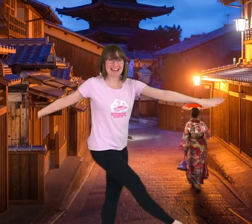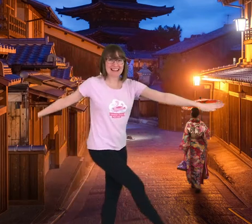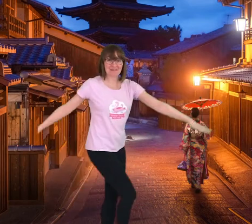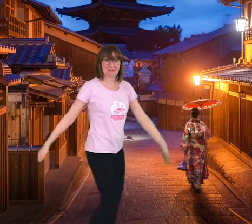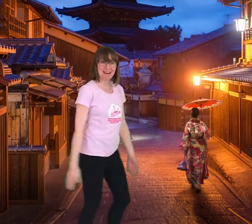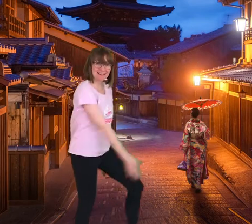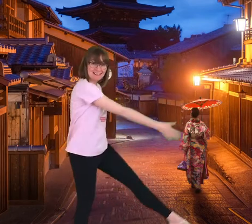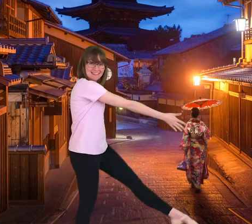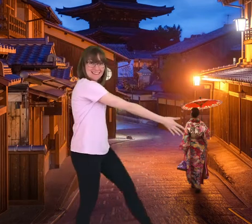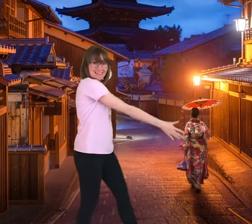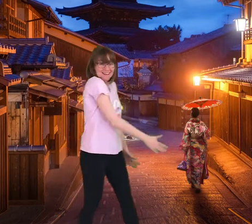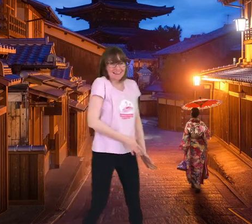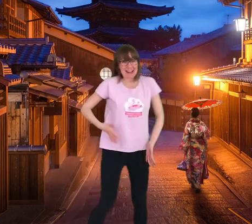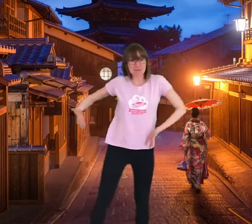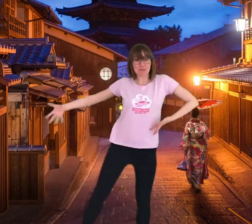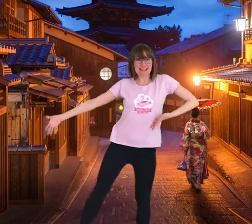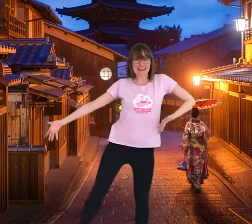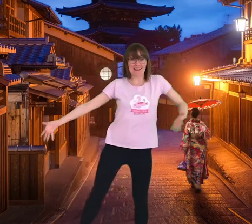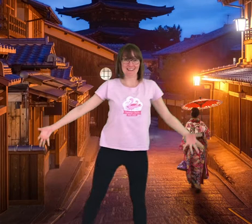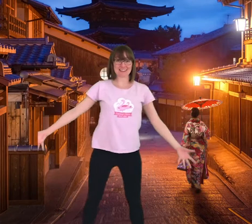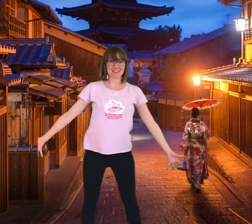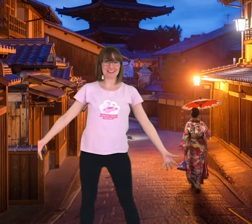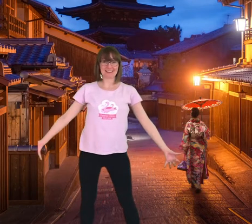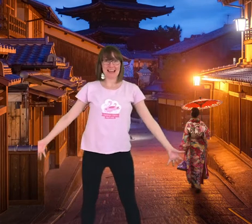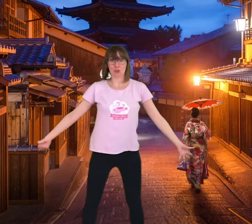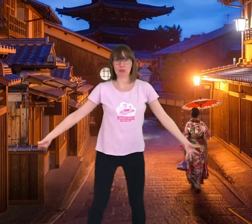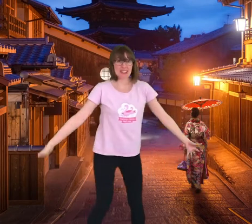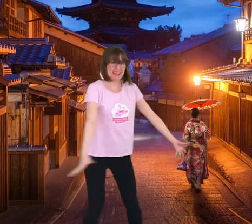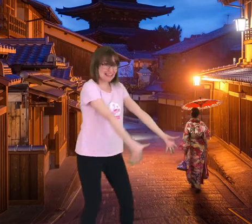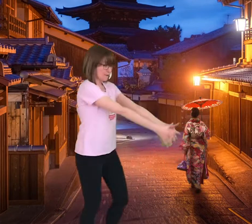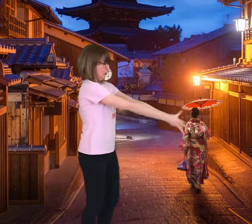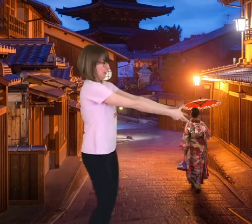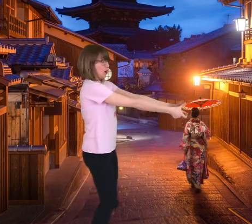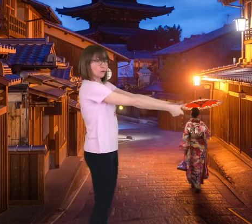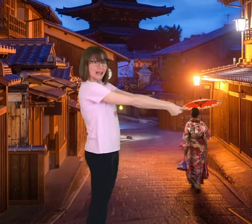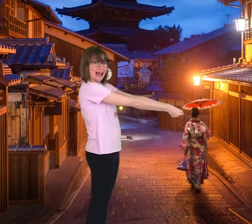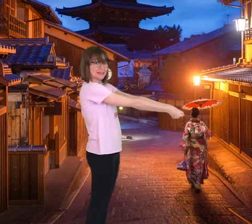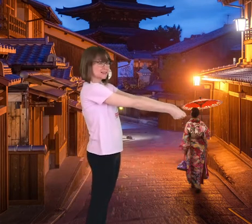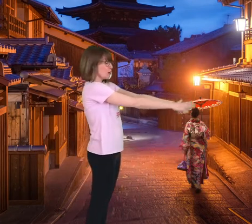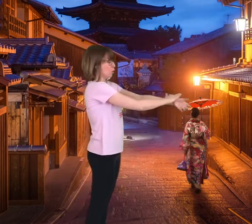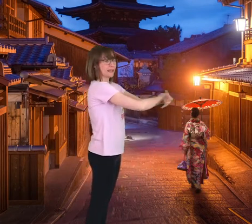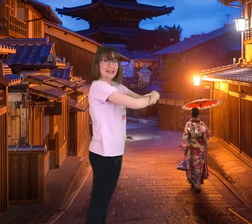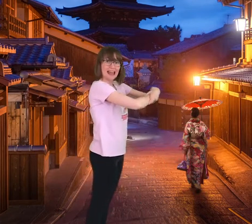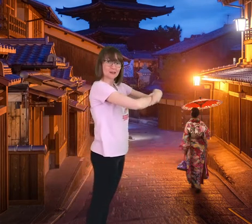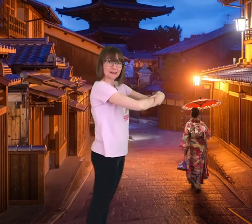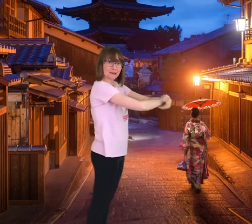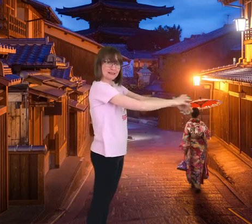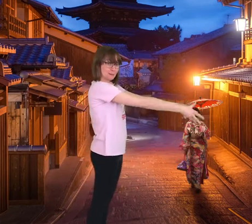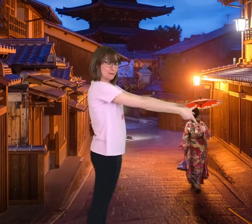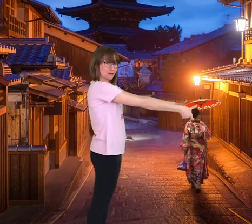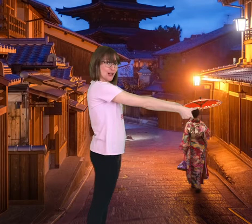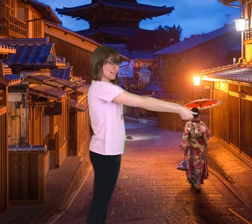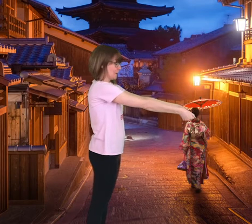Well done, everyone. That's brilliant. You could even hold hands or connect with